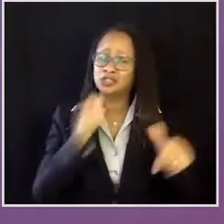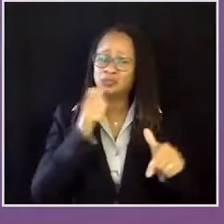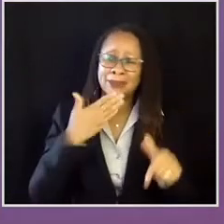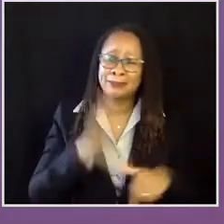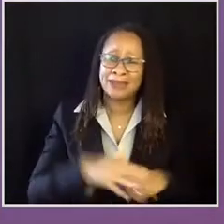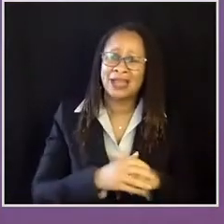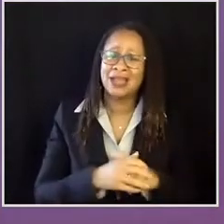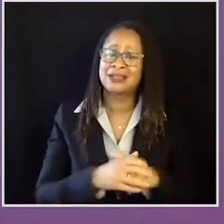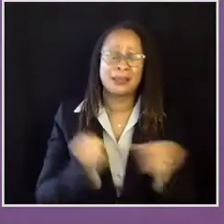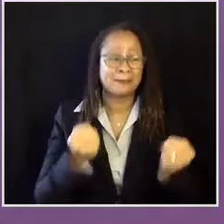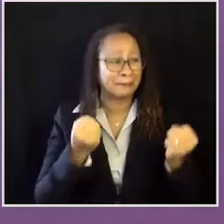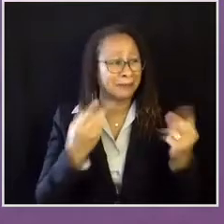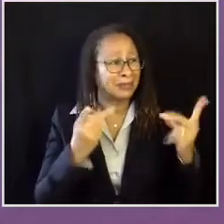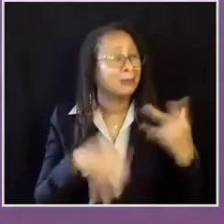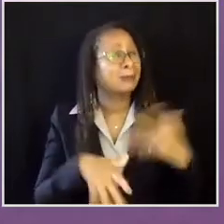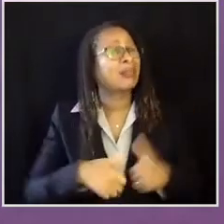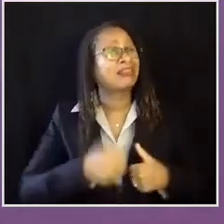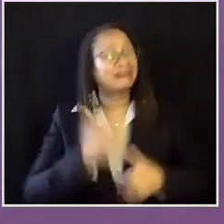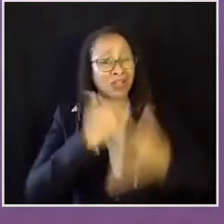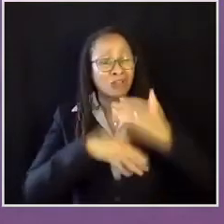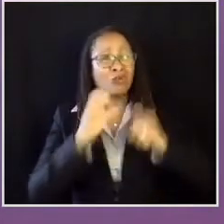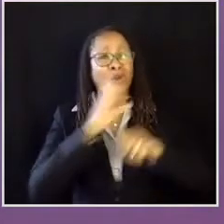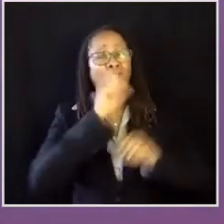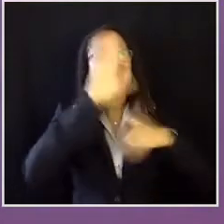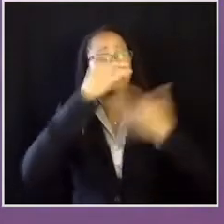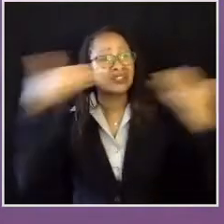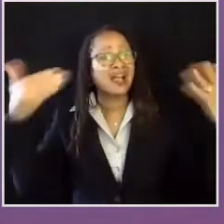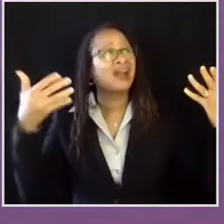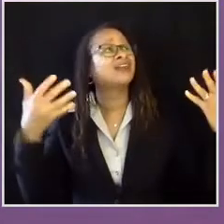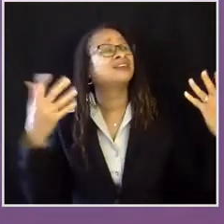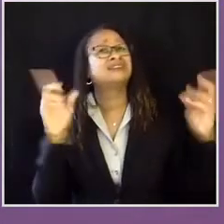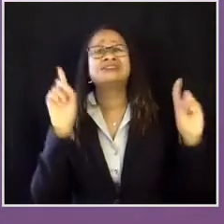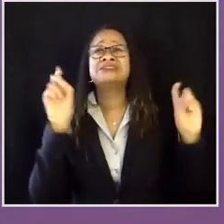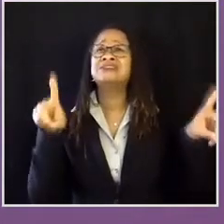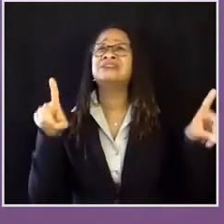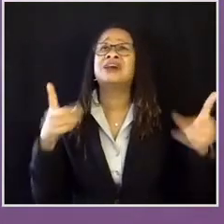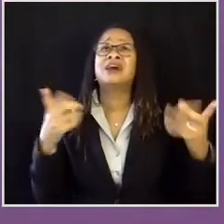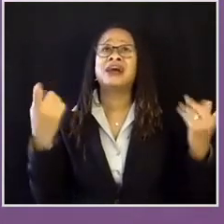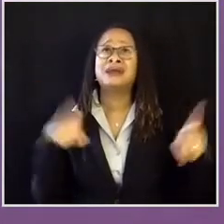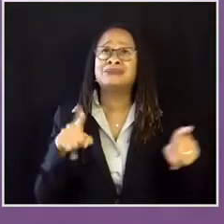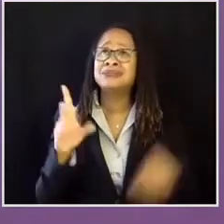sky and are left asking, is doomsday here?